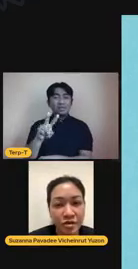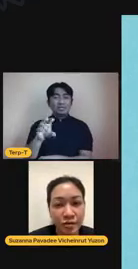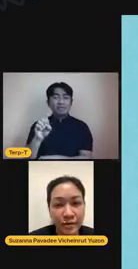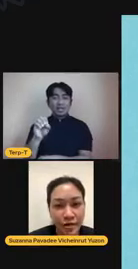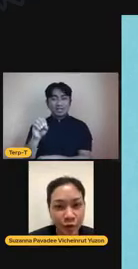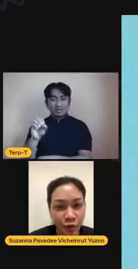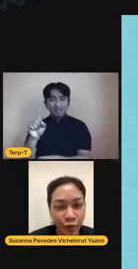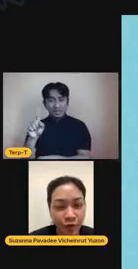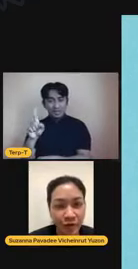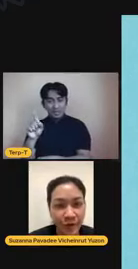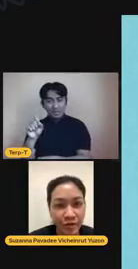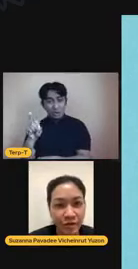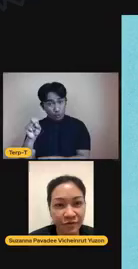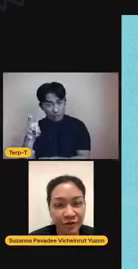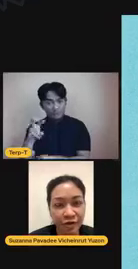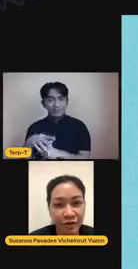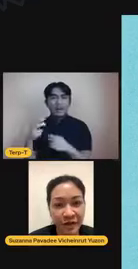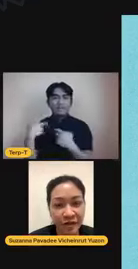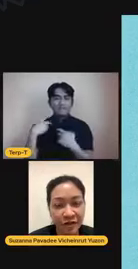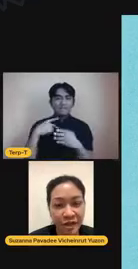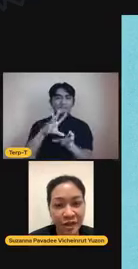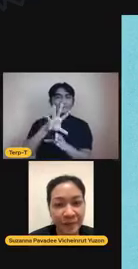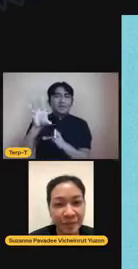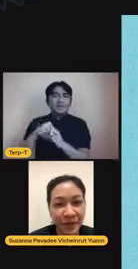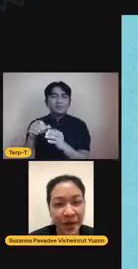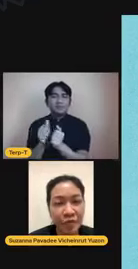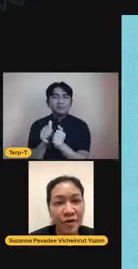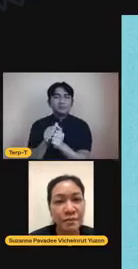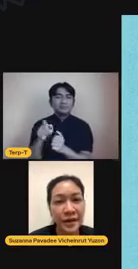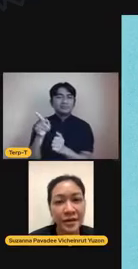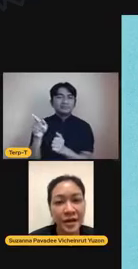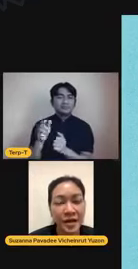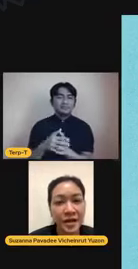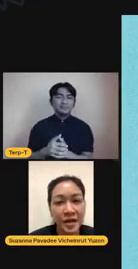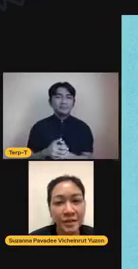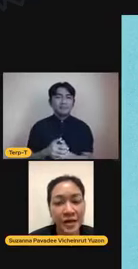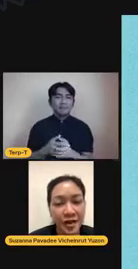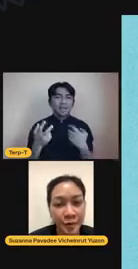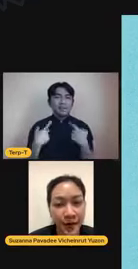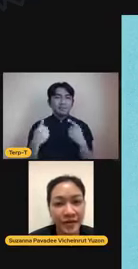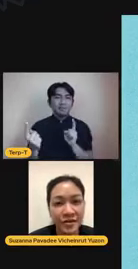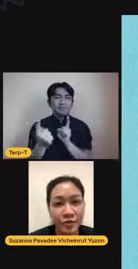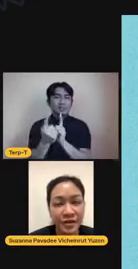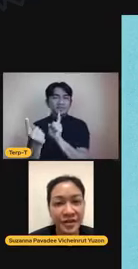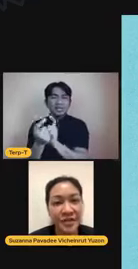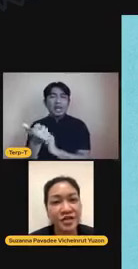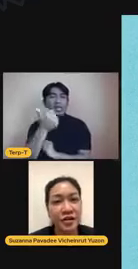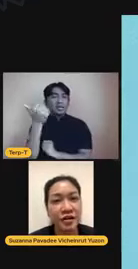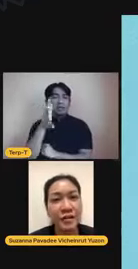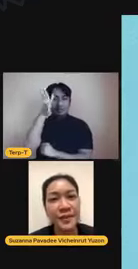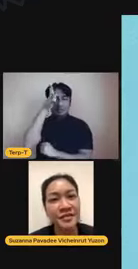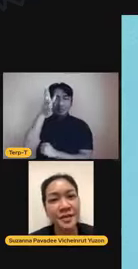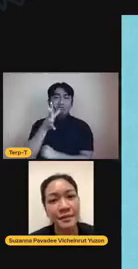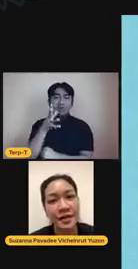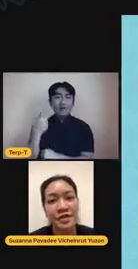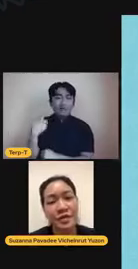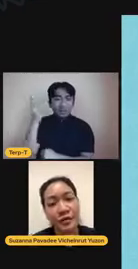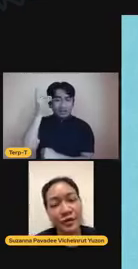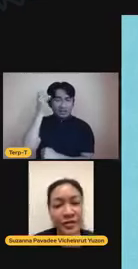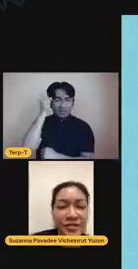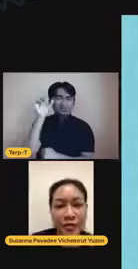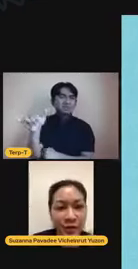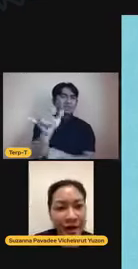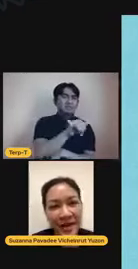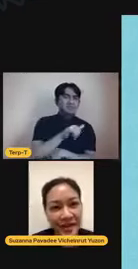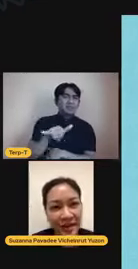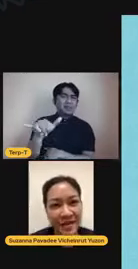Joey was just 3 weeks old when we went to our first early intervention, and we met the other parents where their kids are all about the same age. So